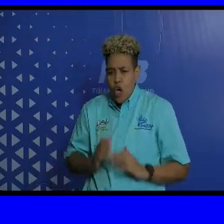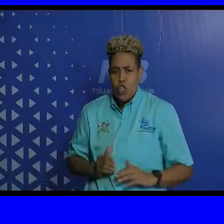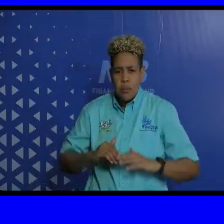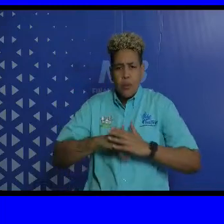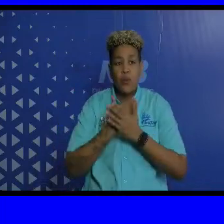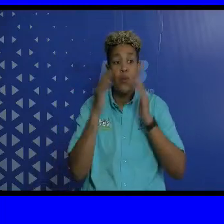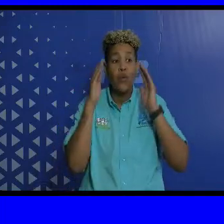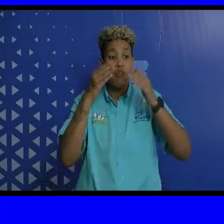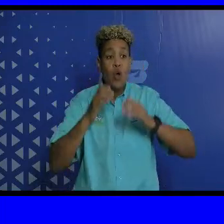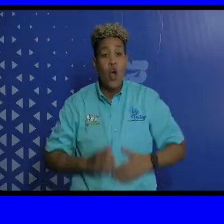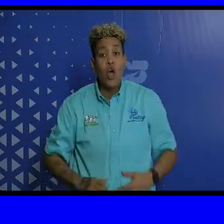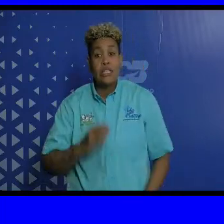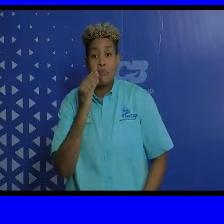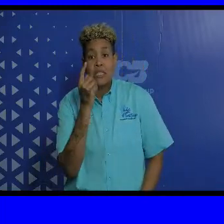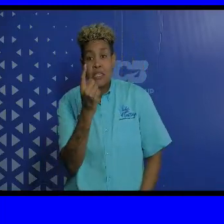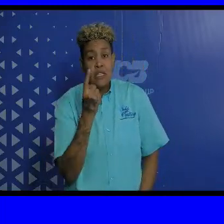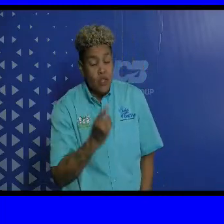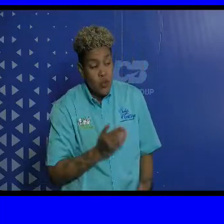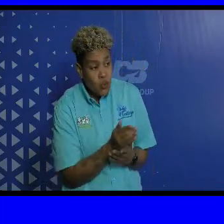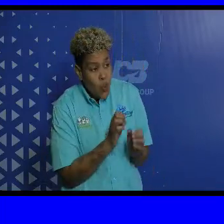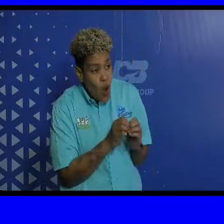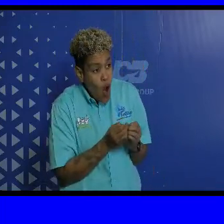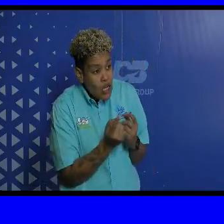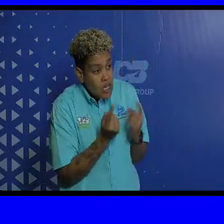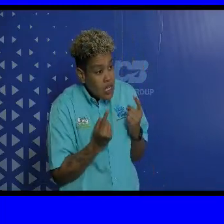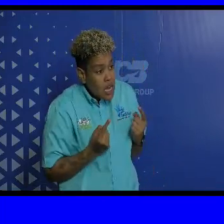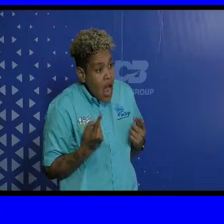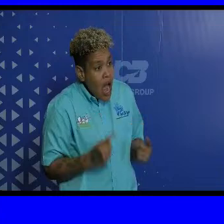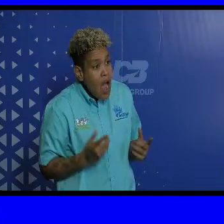focus on customer experience throughout the organization.